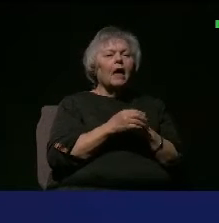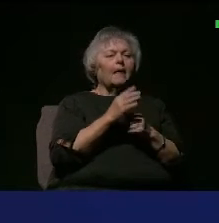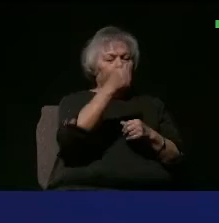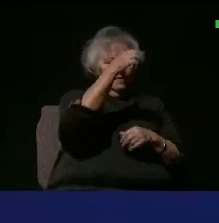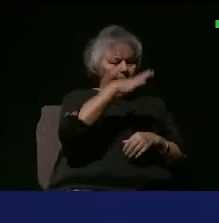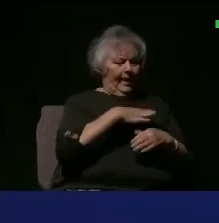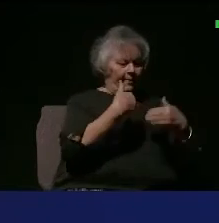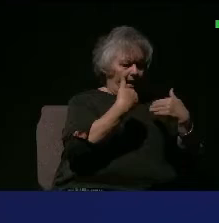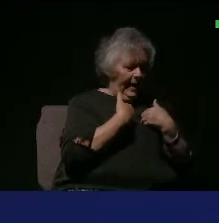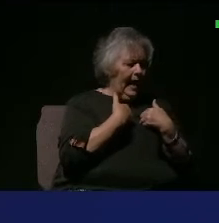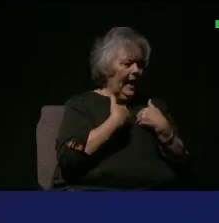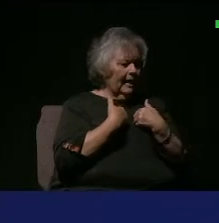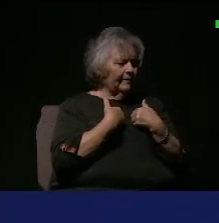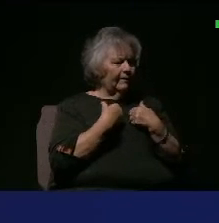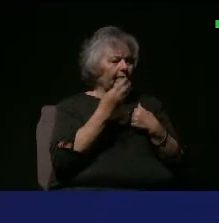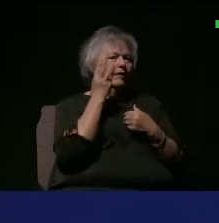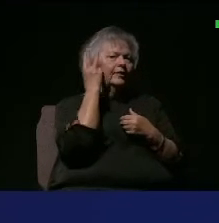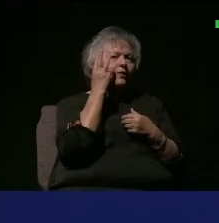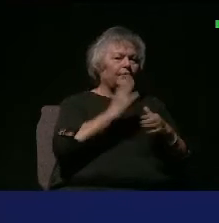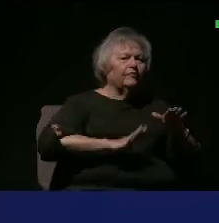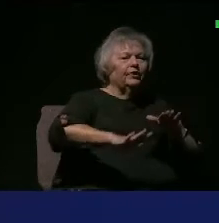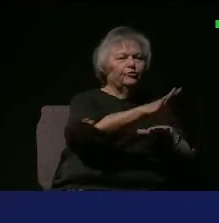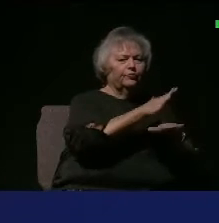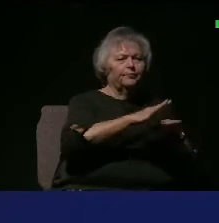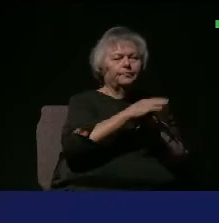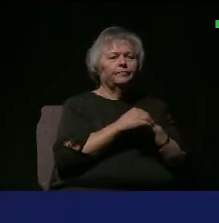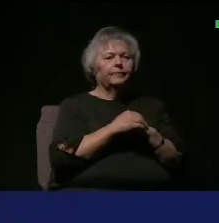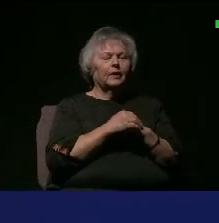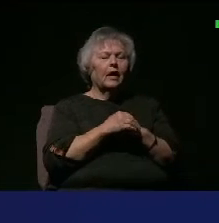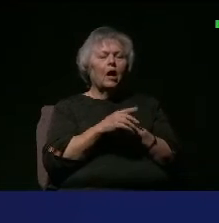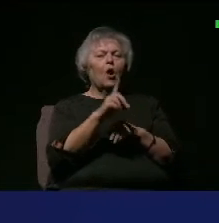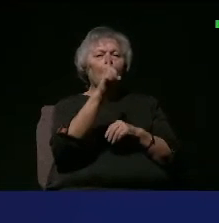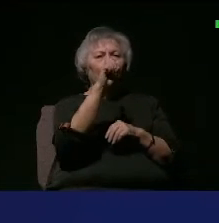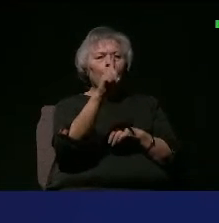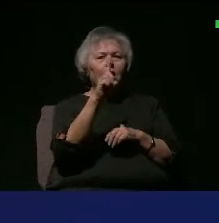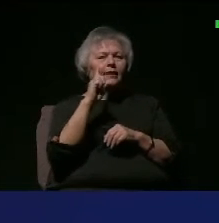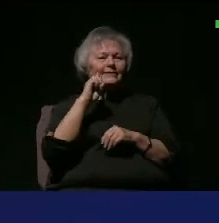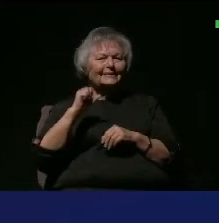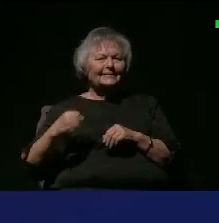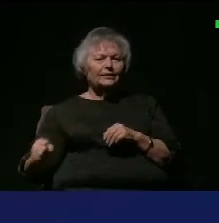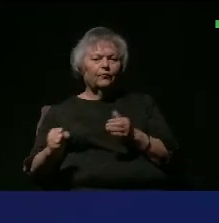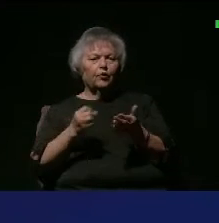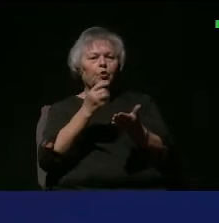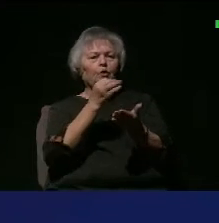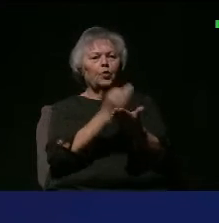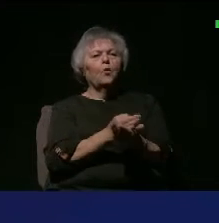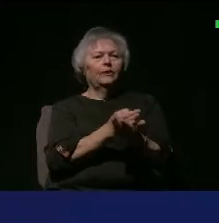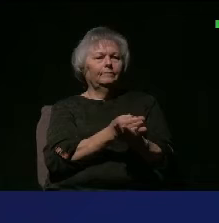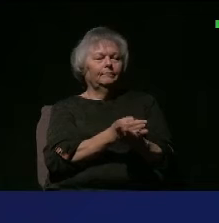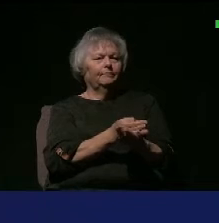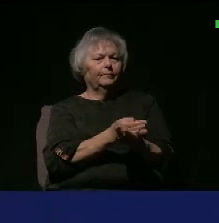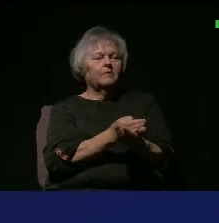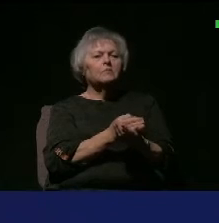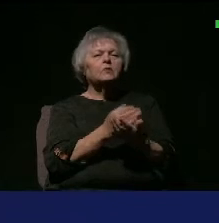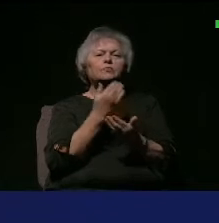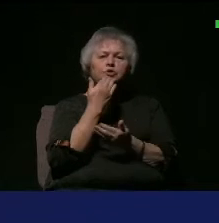hired. A denarius was a common wage for a Roman soldier, so it would have been a generous wage for workers who were going into the